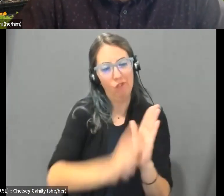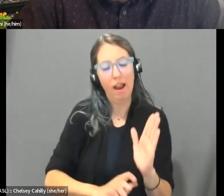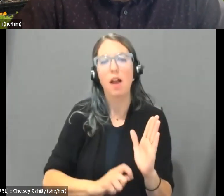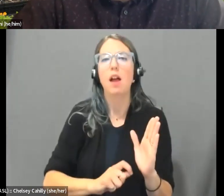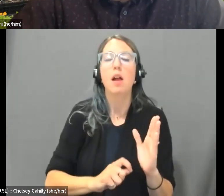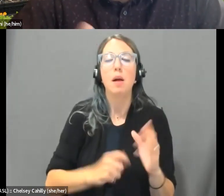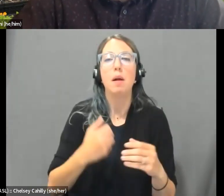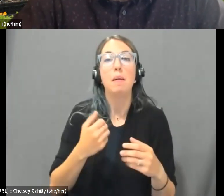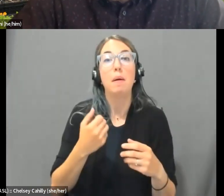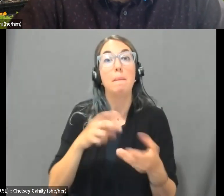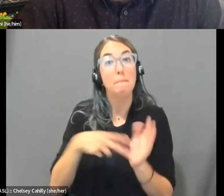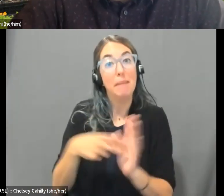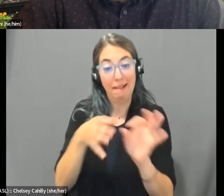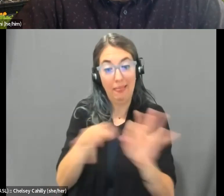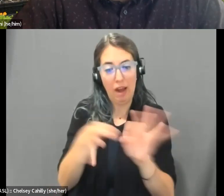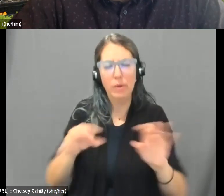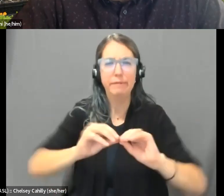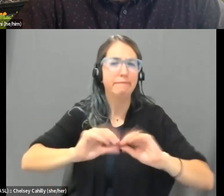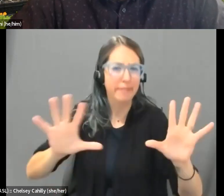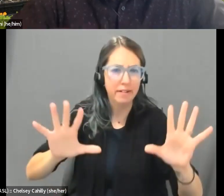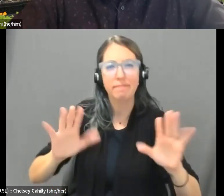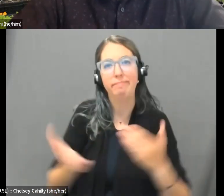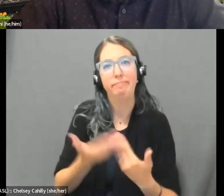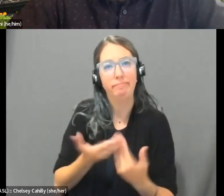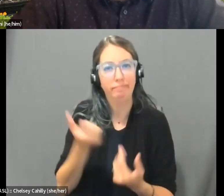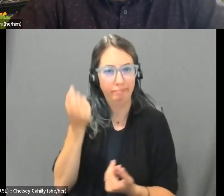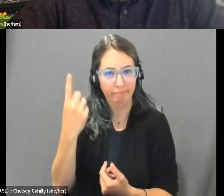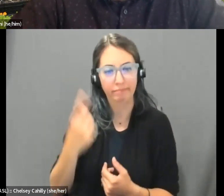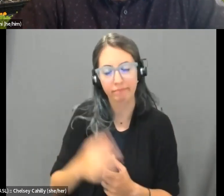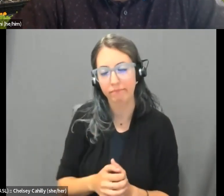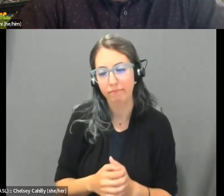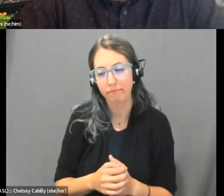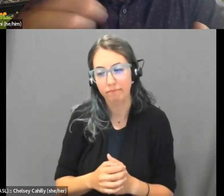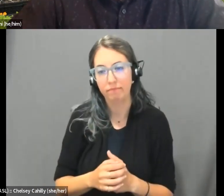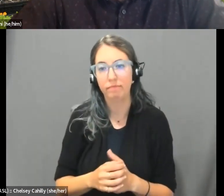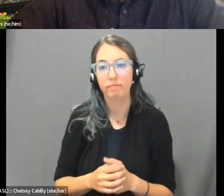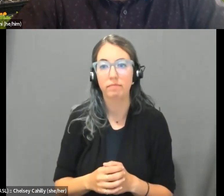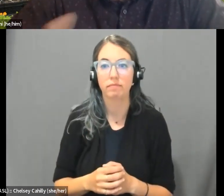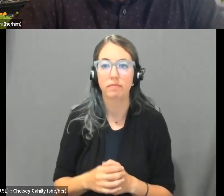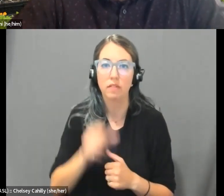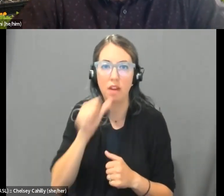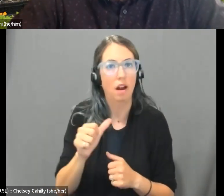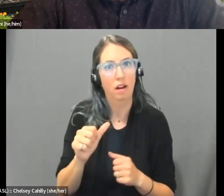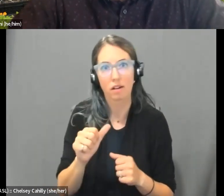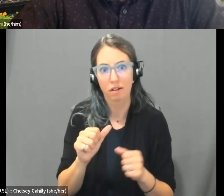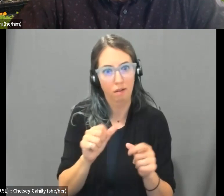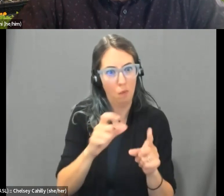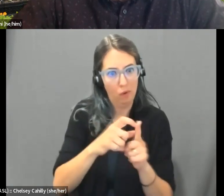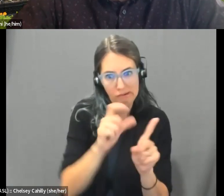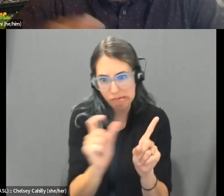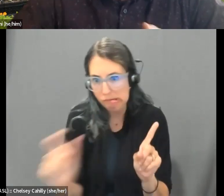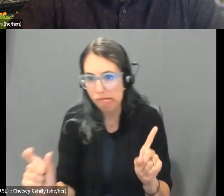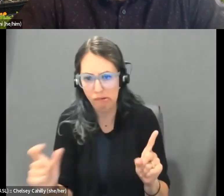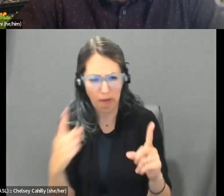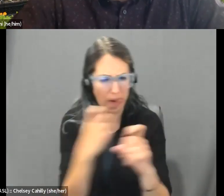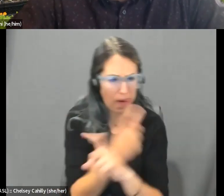were for those questions that we brought up in the slide. So having it in writing has helped us to make